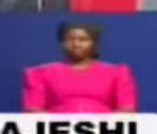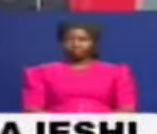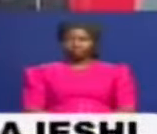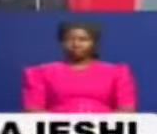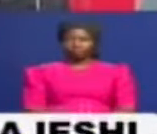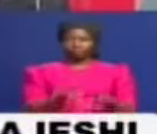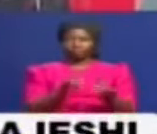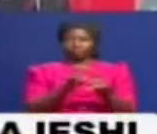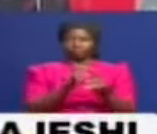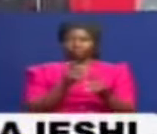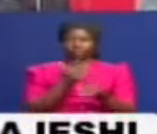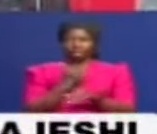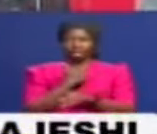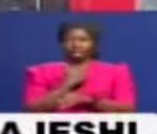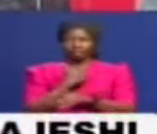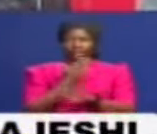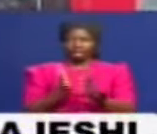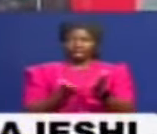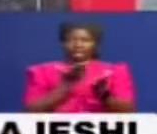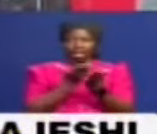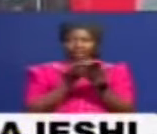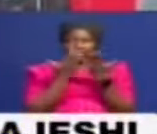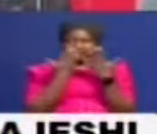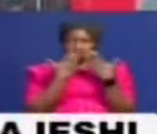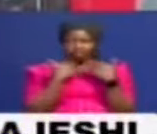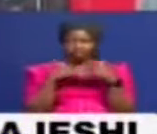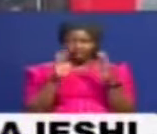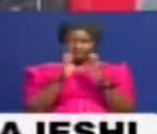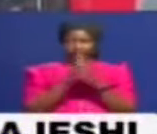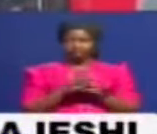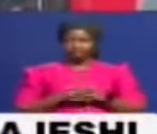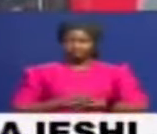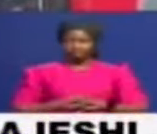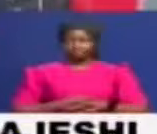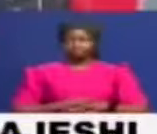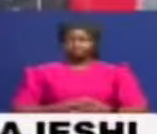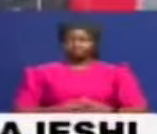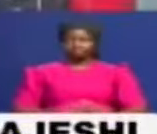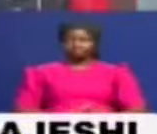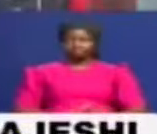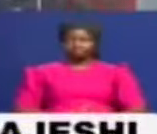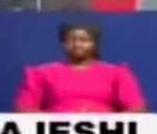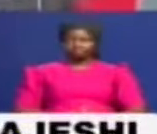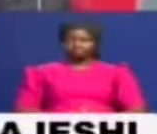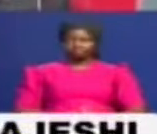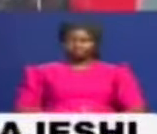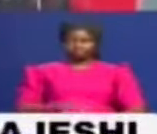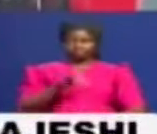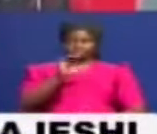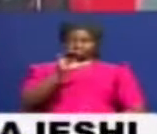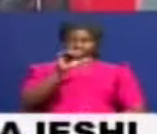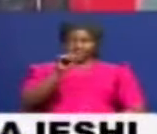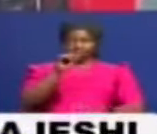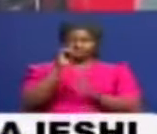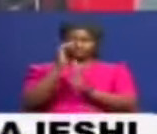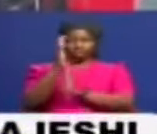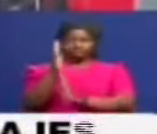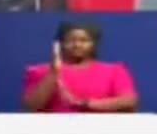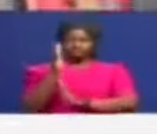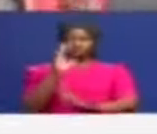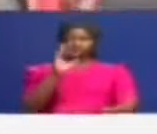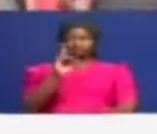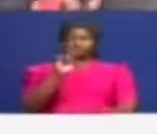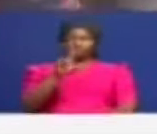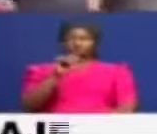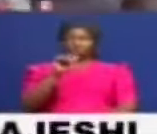recovery as they continue to go through the processes of getting better and getting back to serve Kenyans.